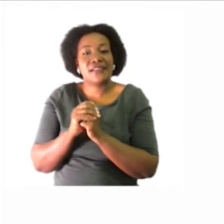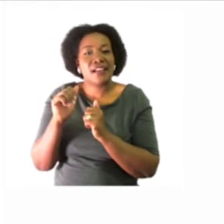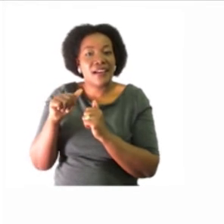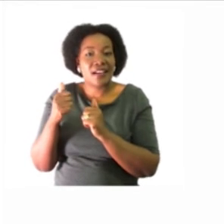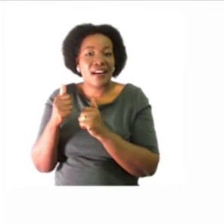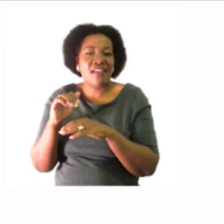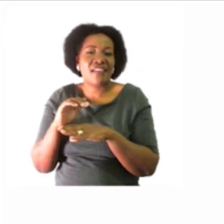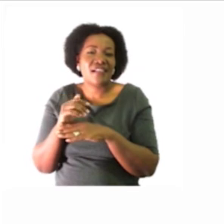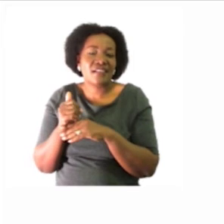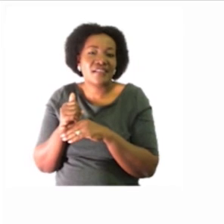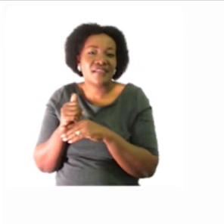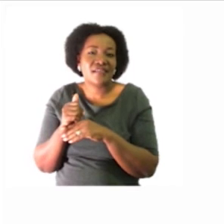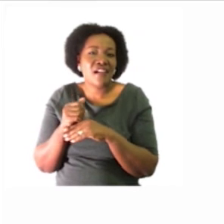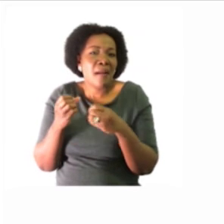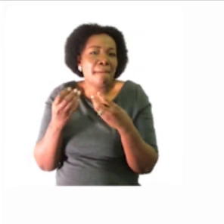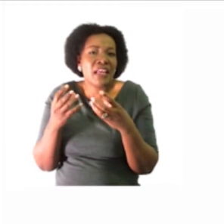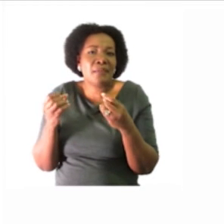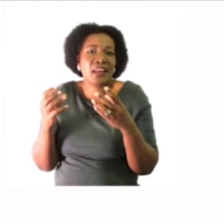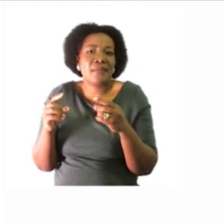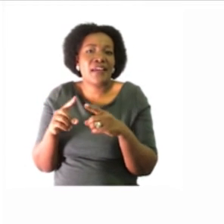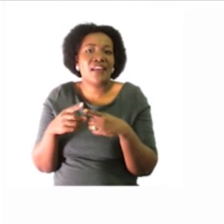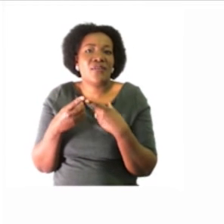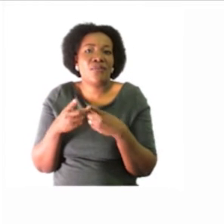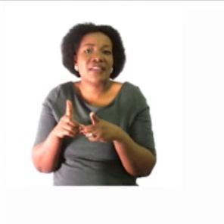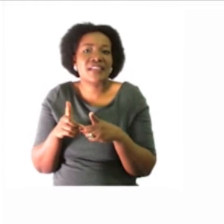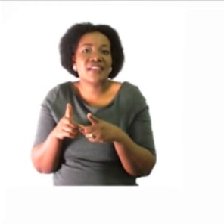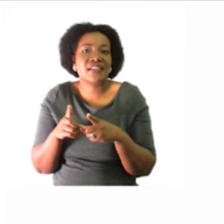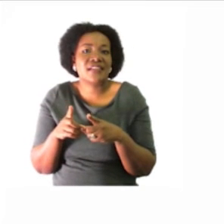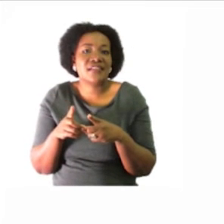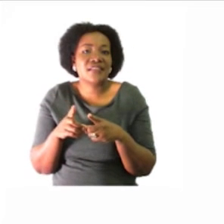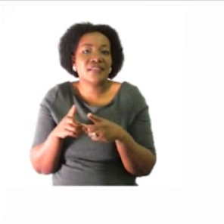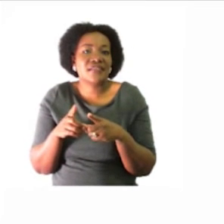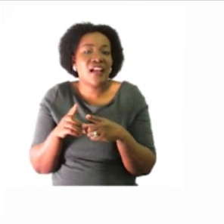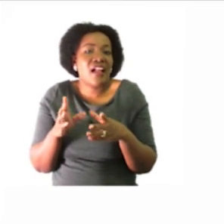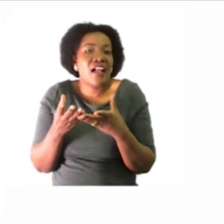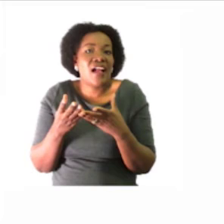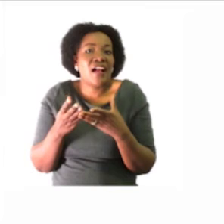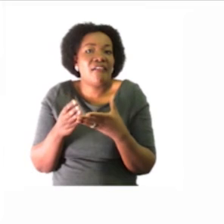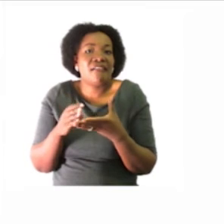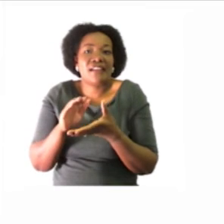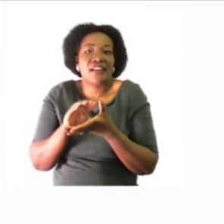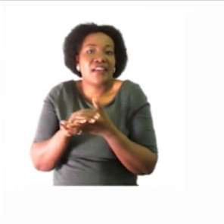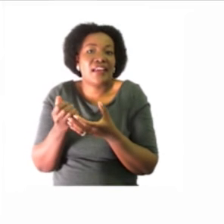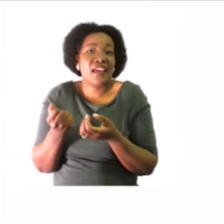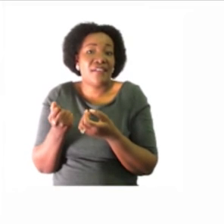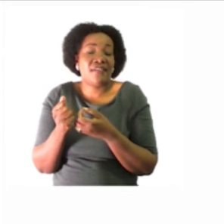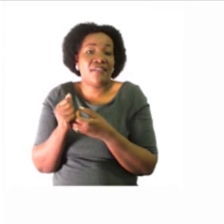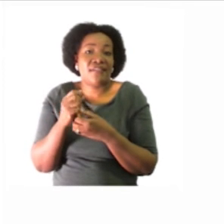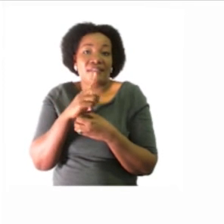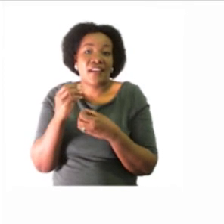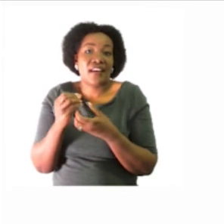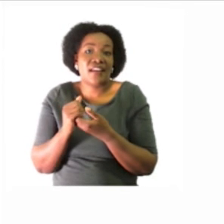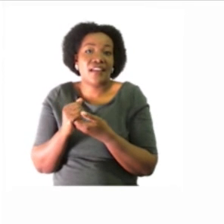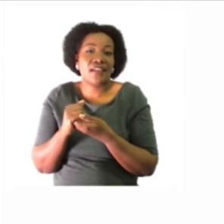one. There are many ways how you can make a 10. Let's choose any number.